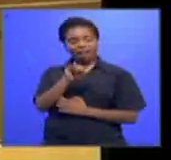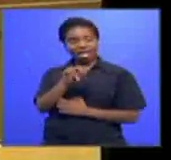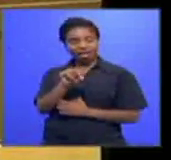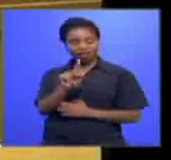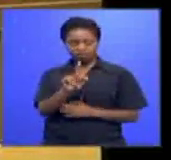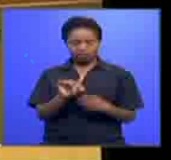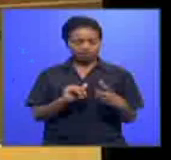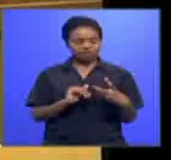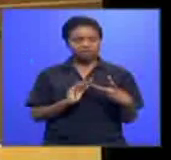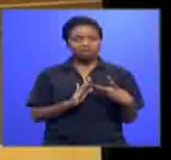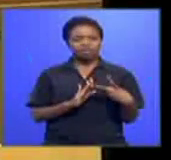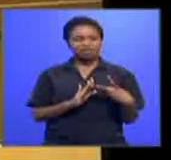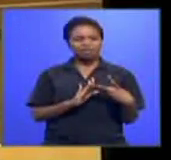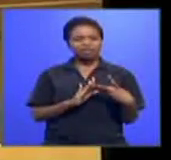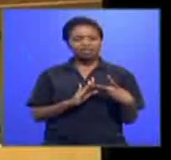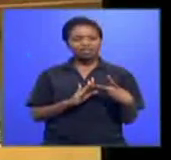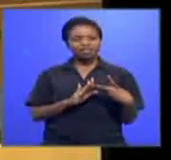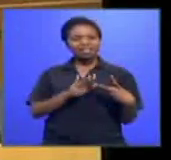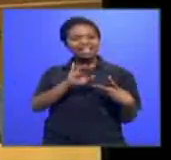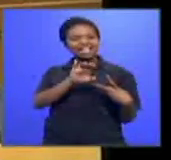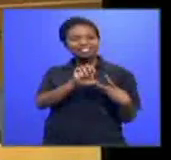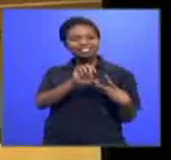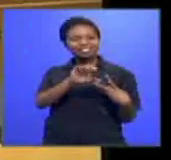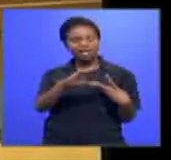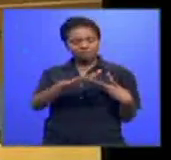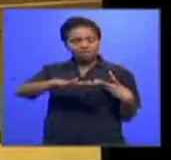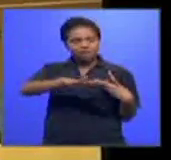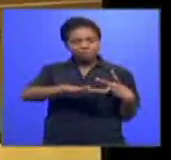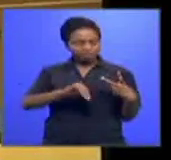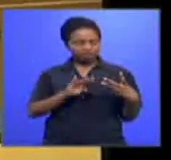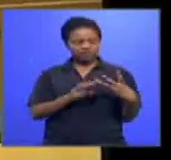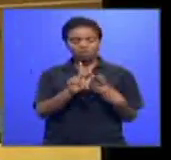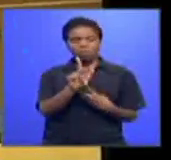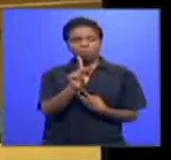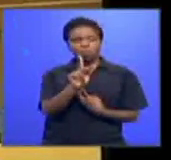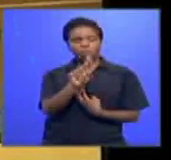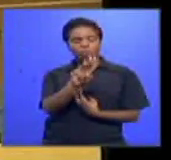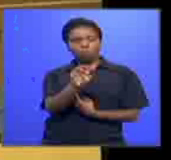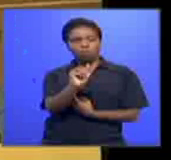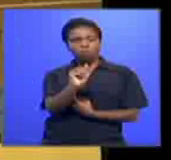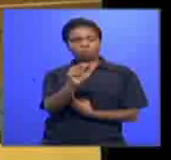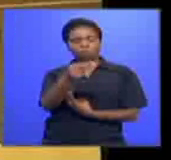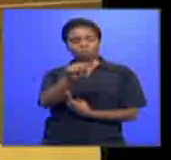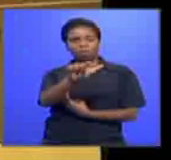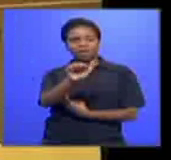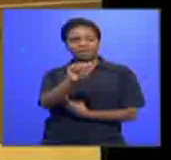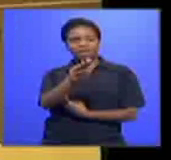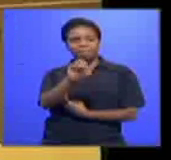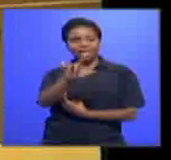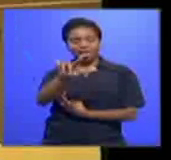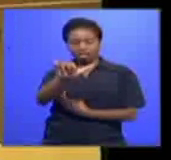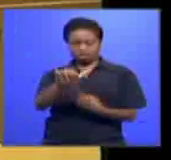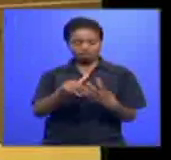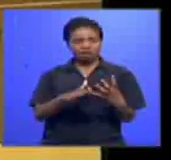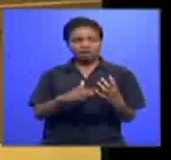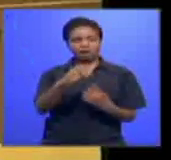Selborne, Nel Mapias, Bohlabela, Borwa,